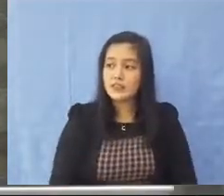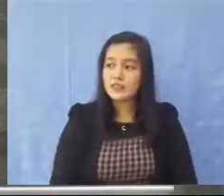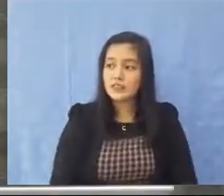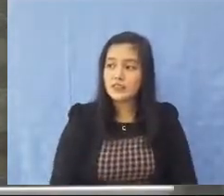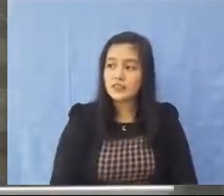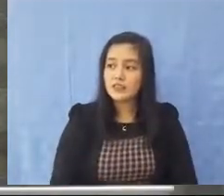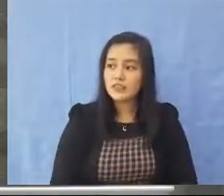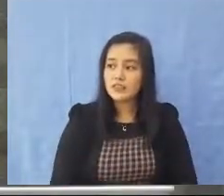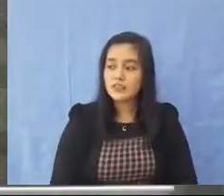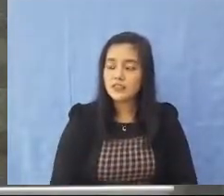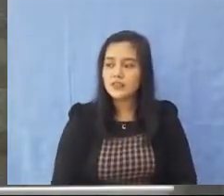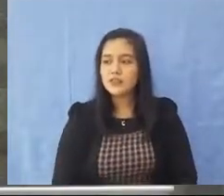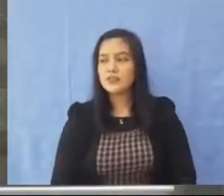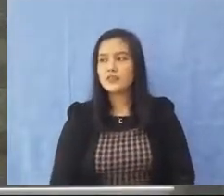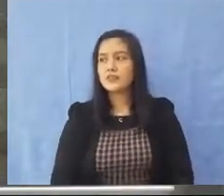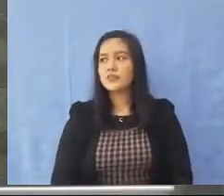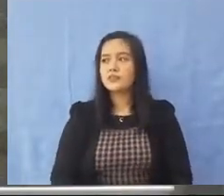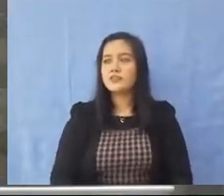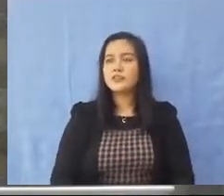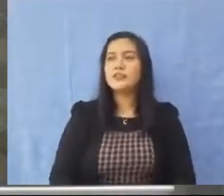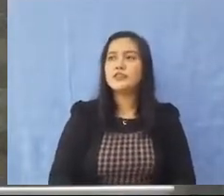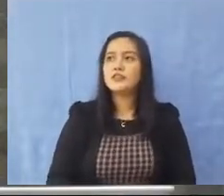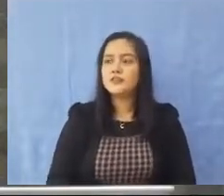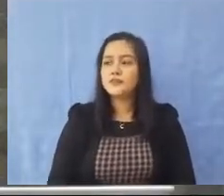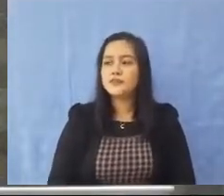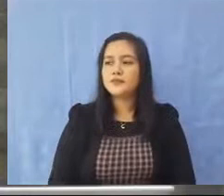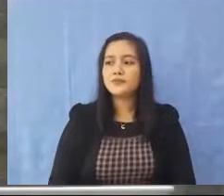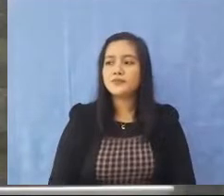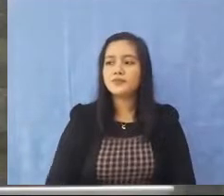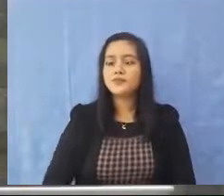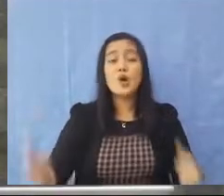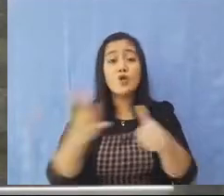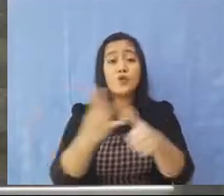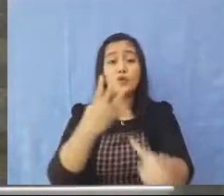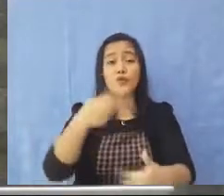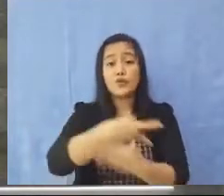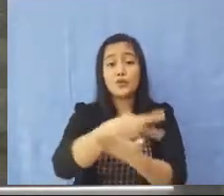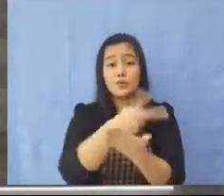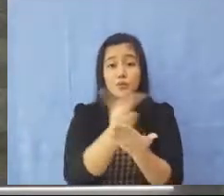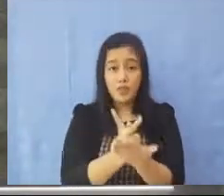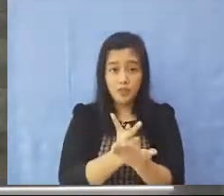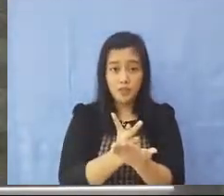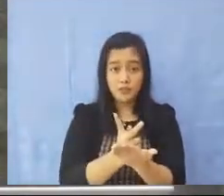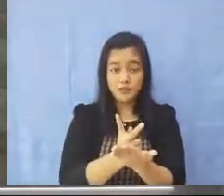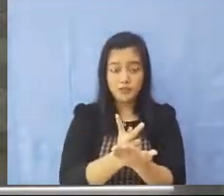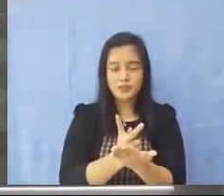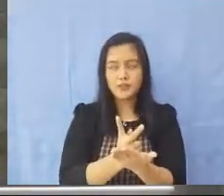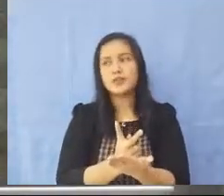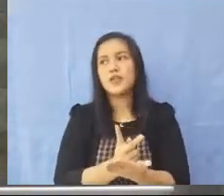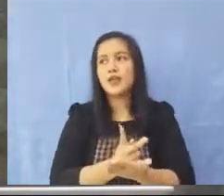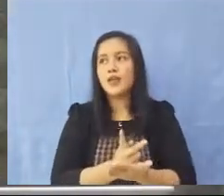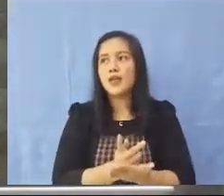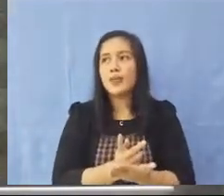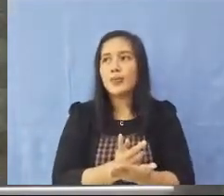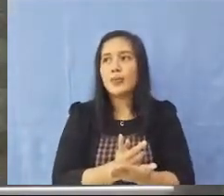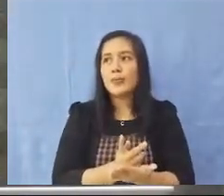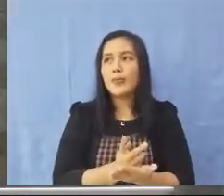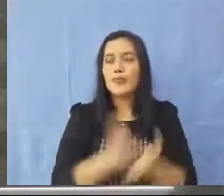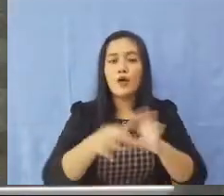ng foundational chapters. All right, then the fourth part, yung last part po ng foundational